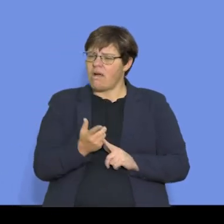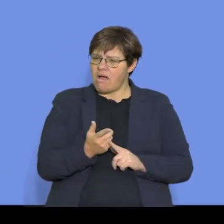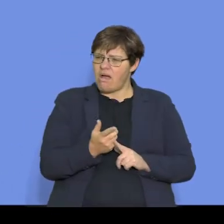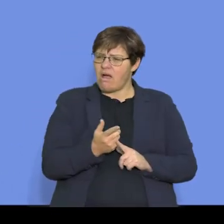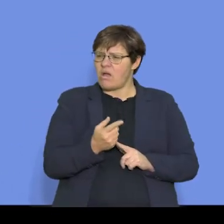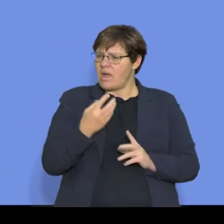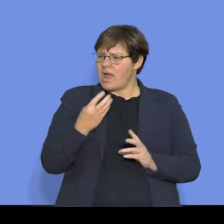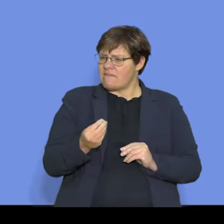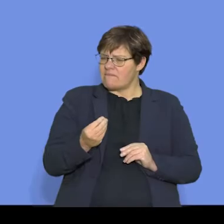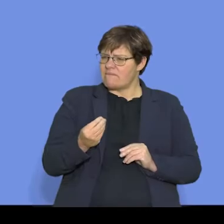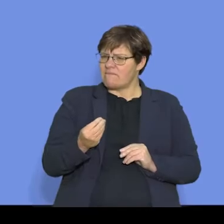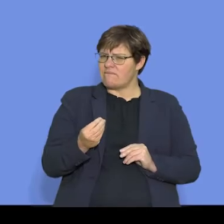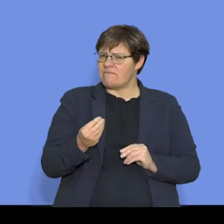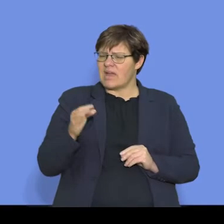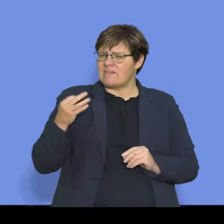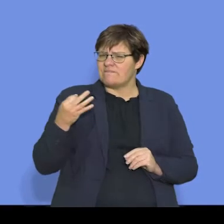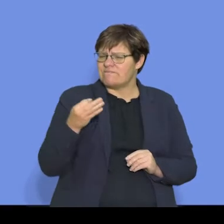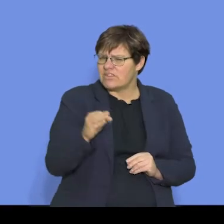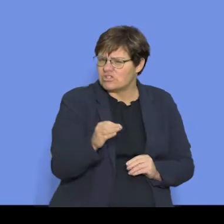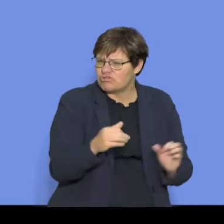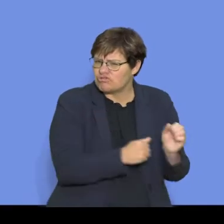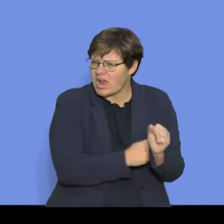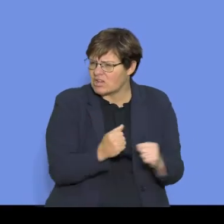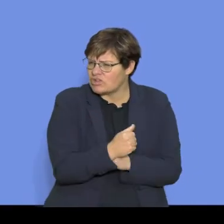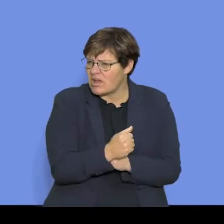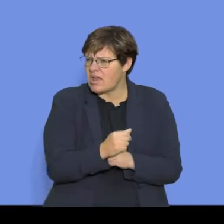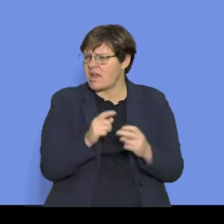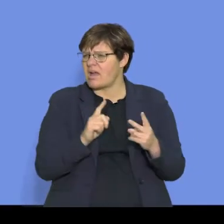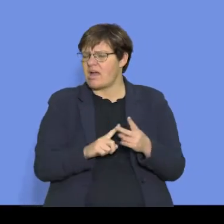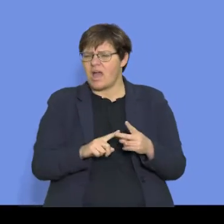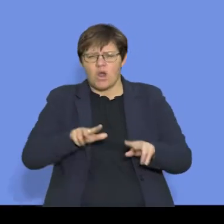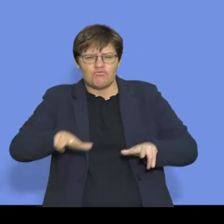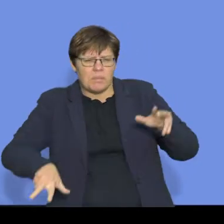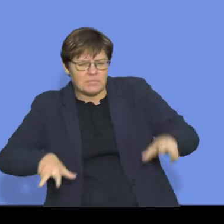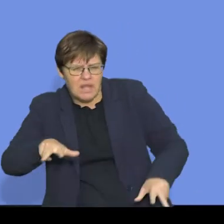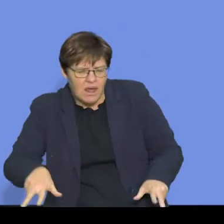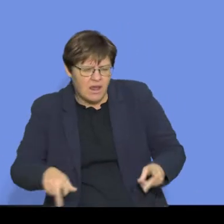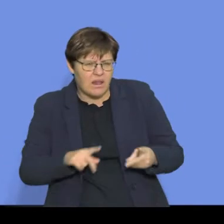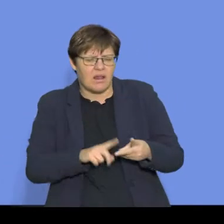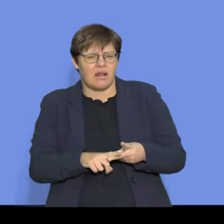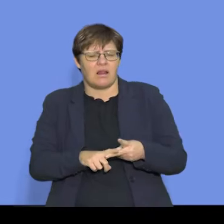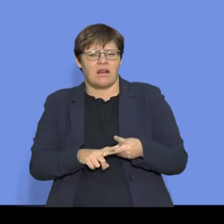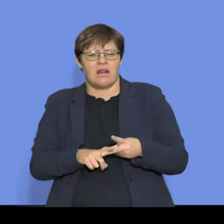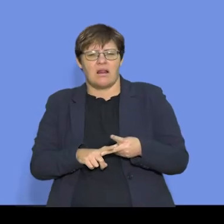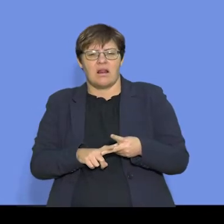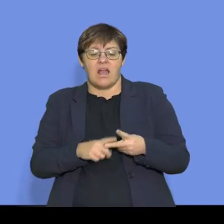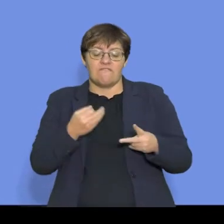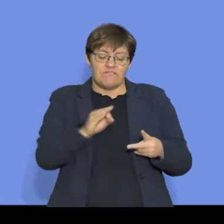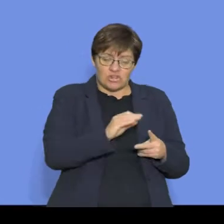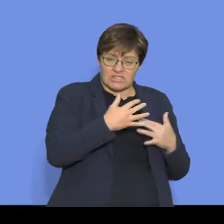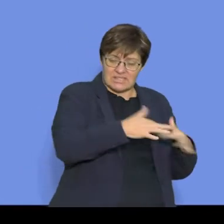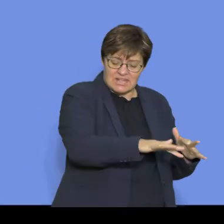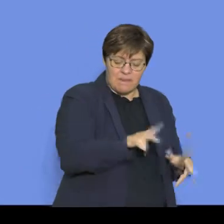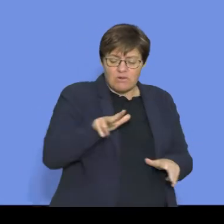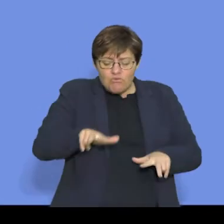appearing. You had fish-like structures, then reptiles, and the fish, of course, were in the sea, but